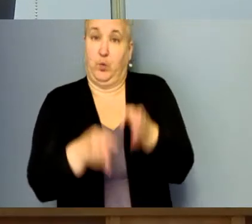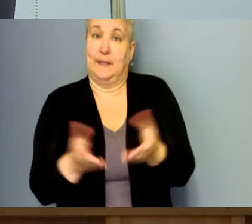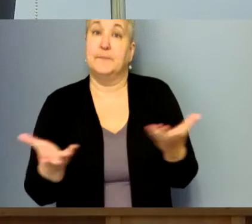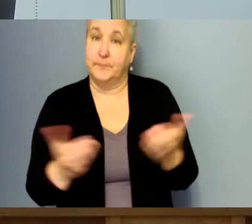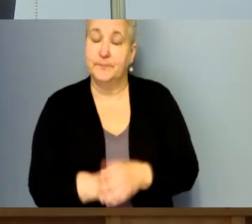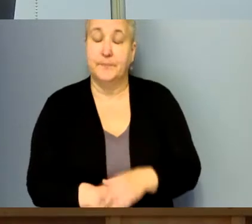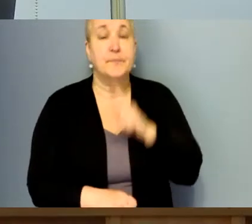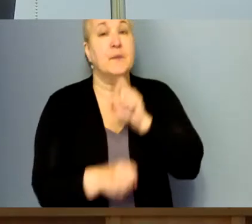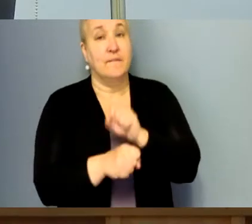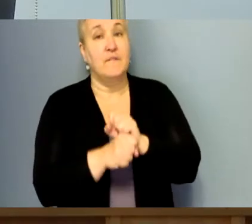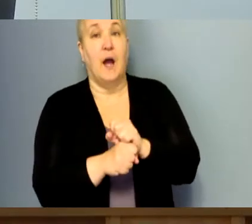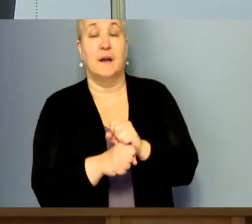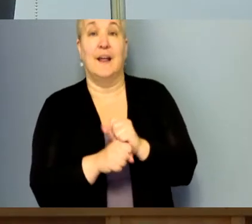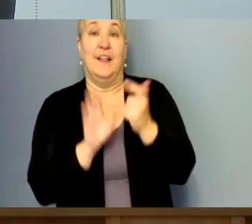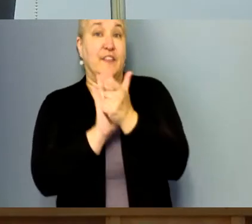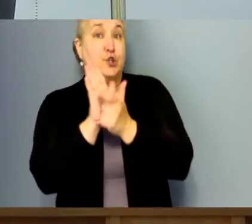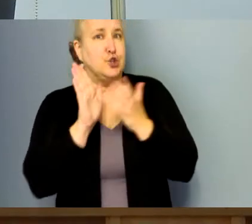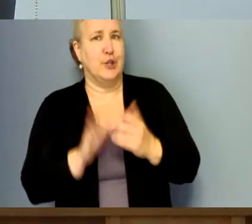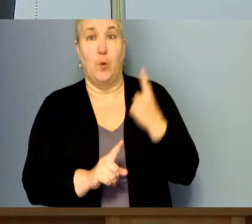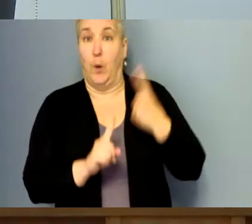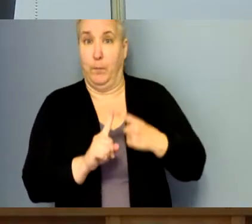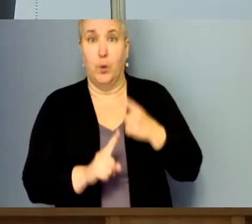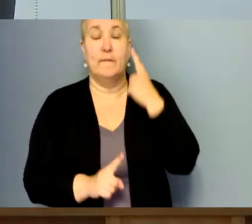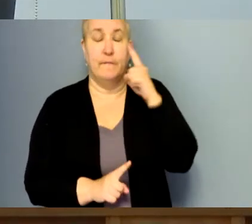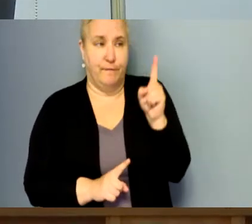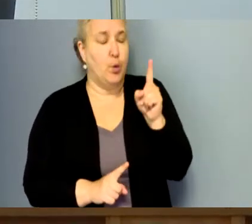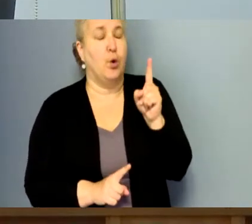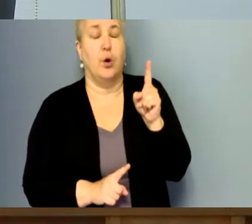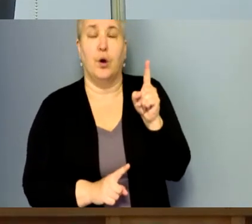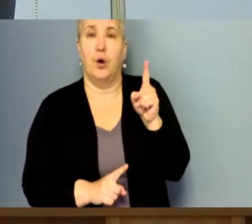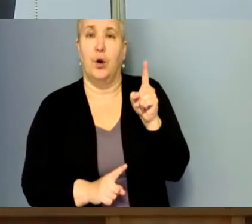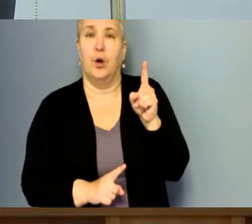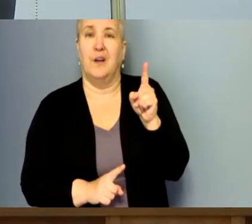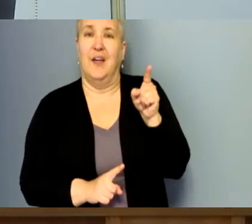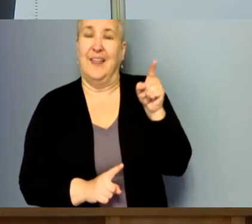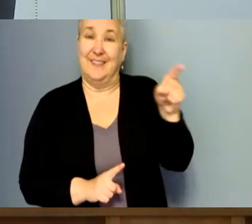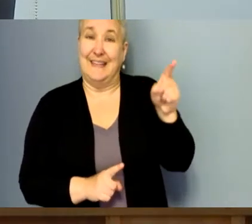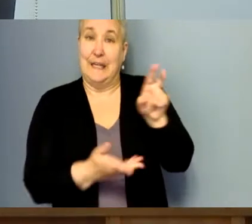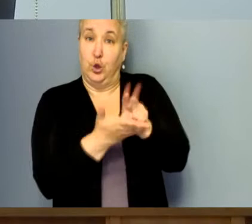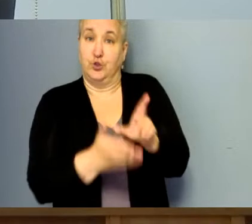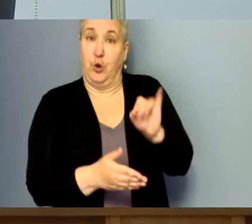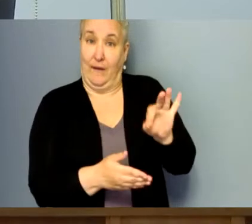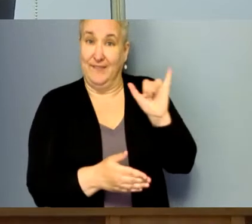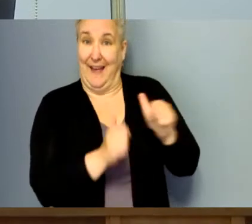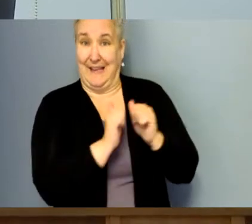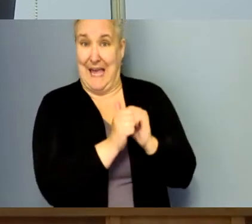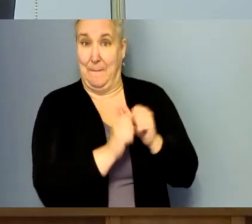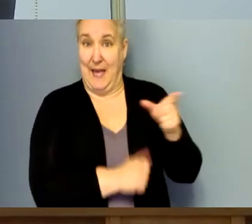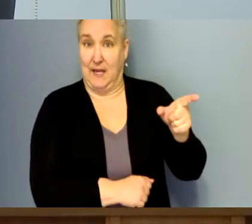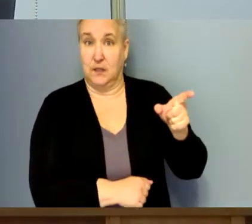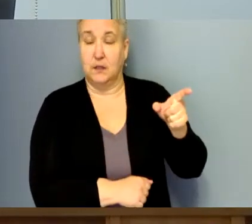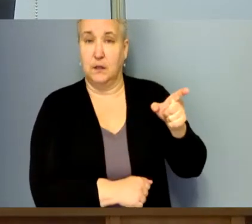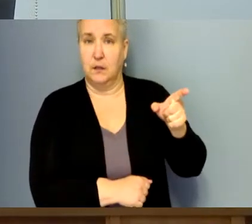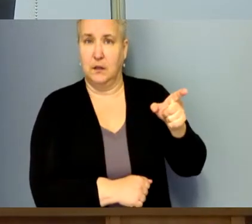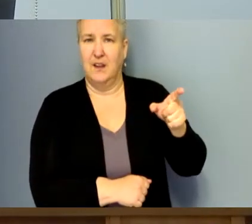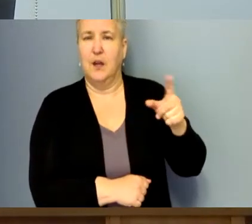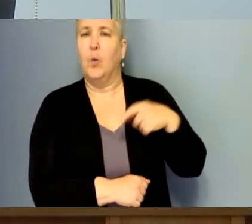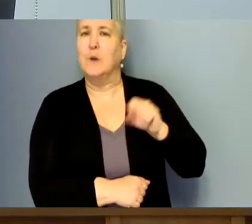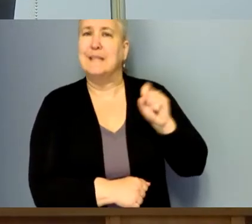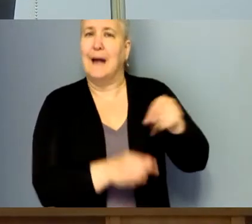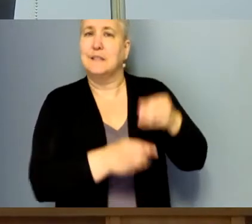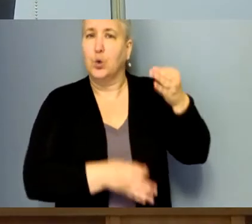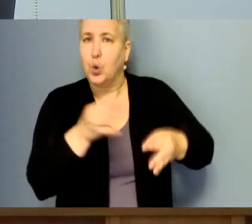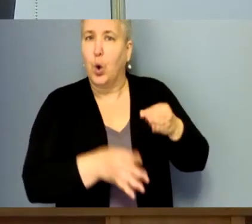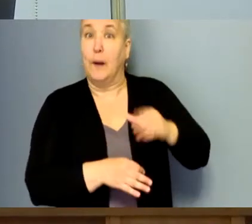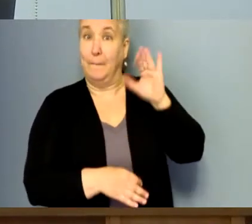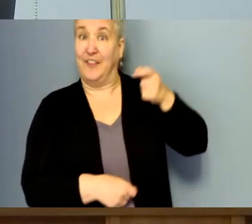In fact, the attorney at one point for the loser of that campaign was asked in court by